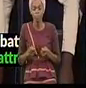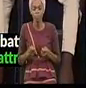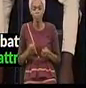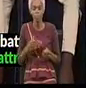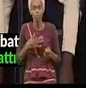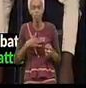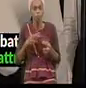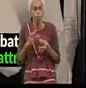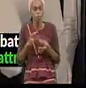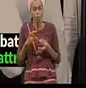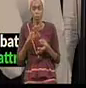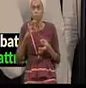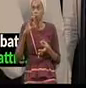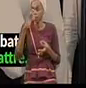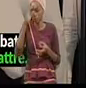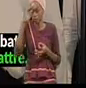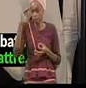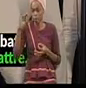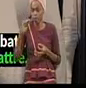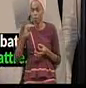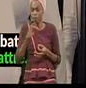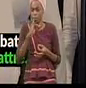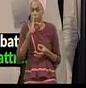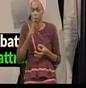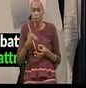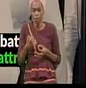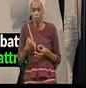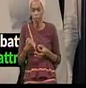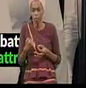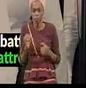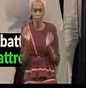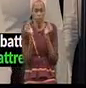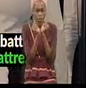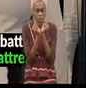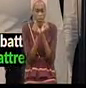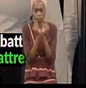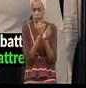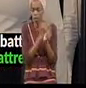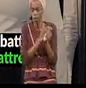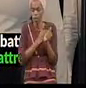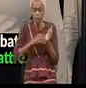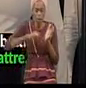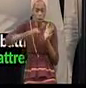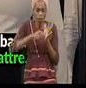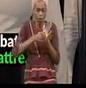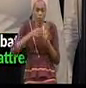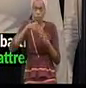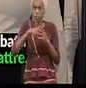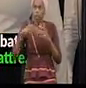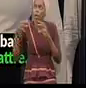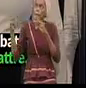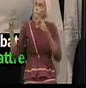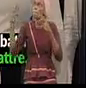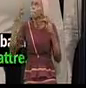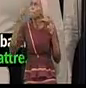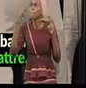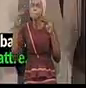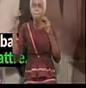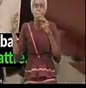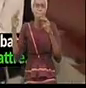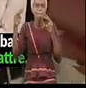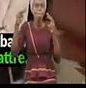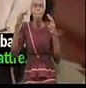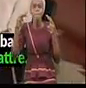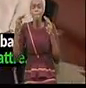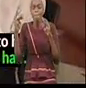dominate. My spirit man is poised and locked in battle.